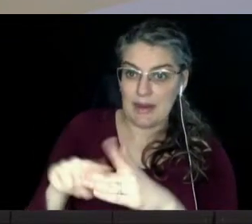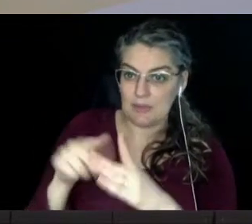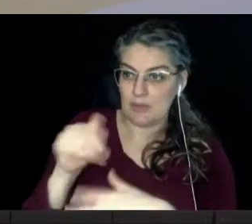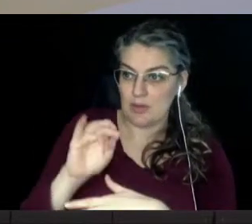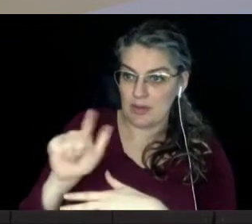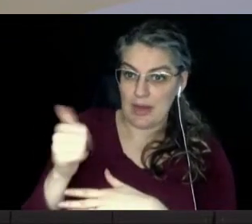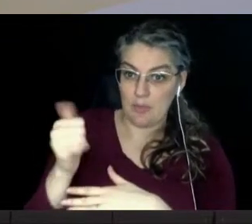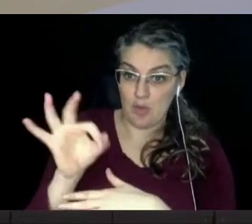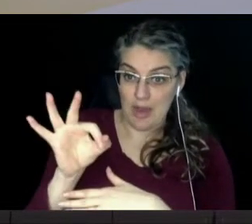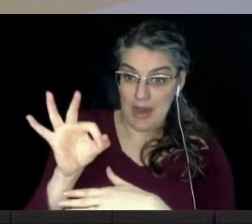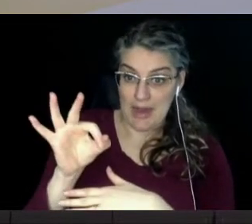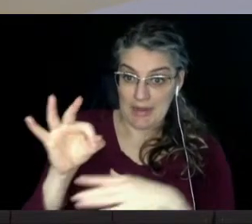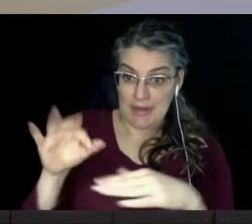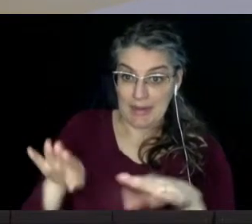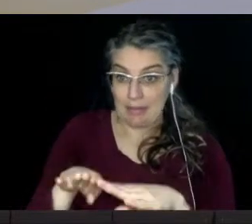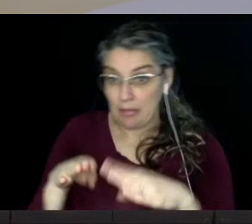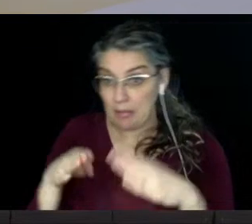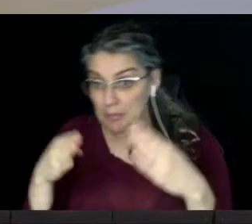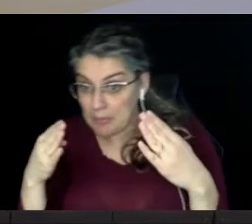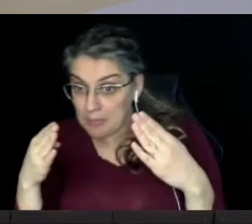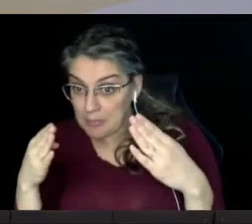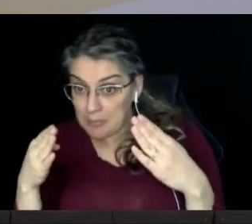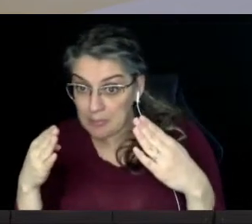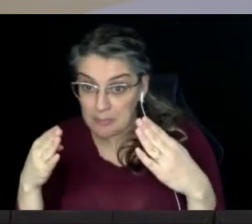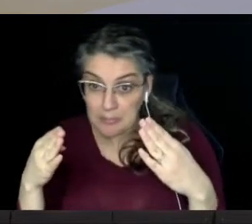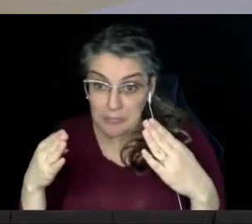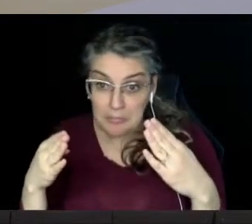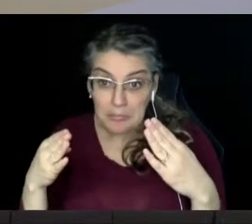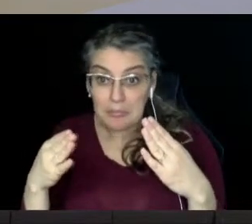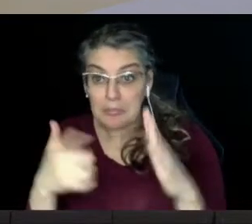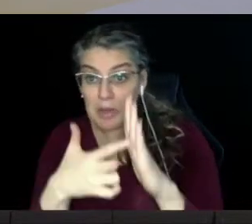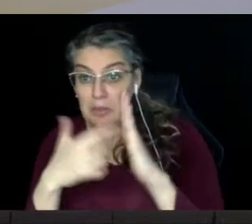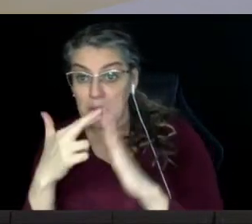in on the 19th, if that's